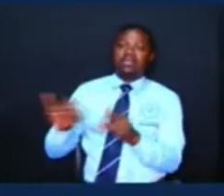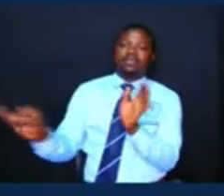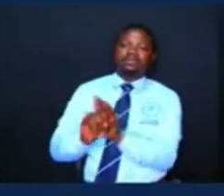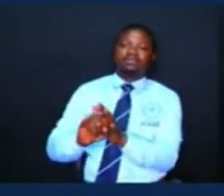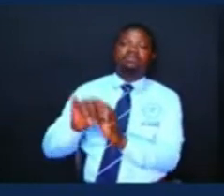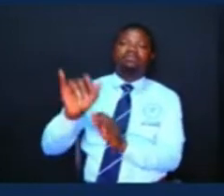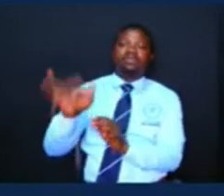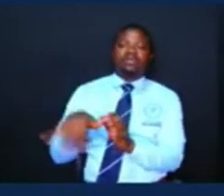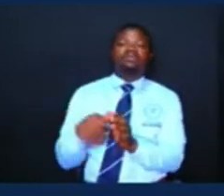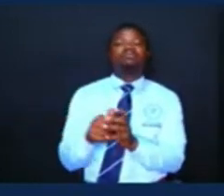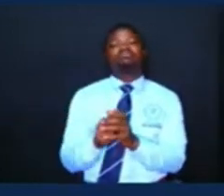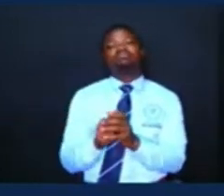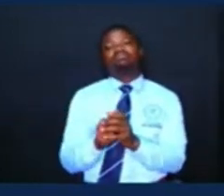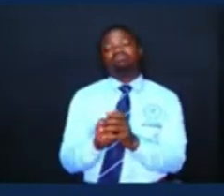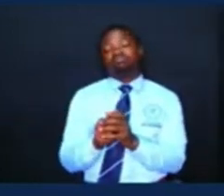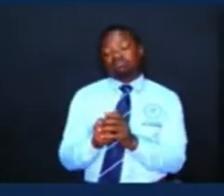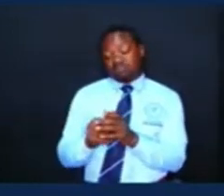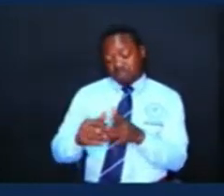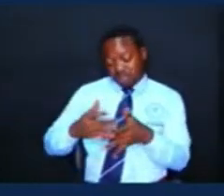life,